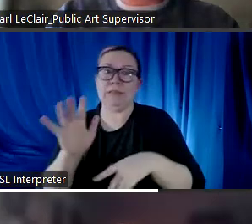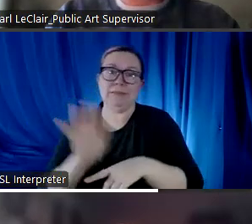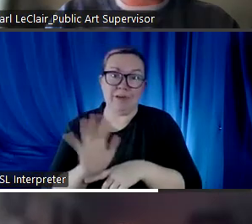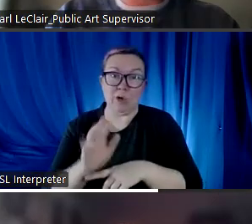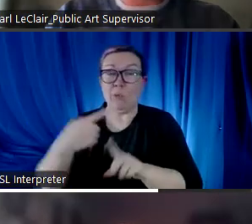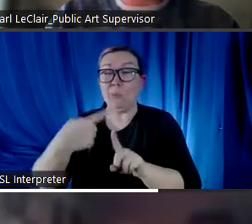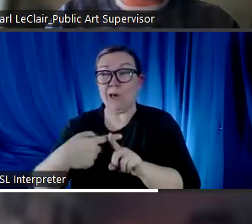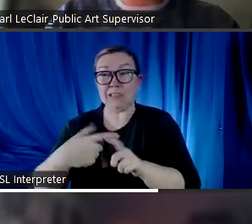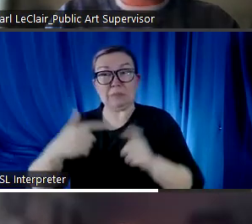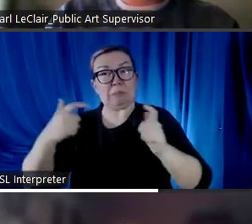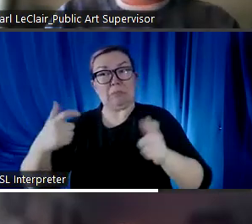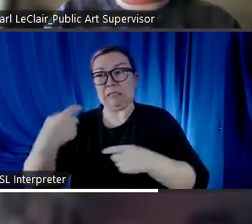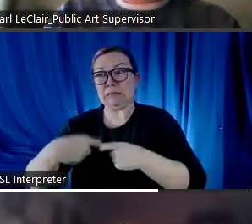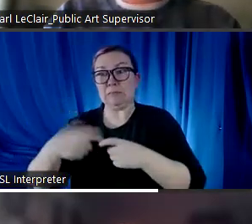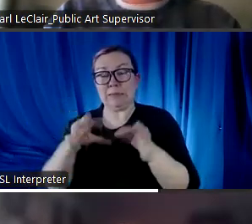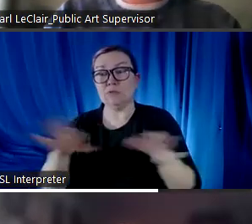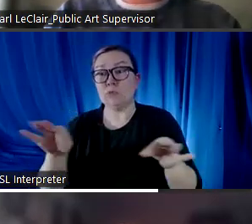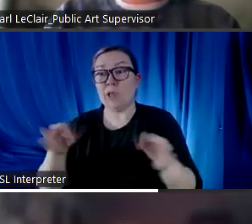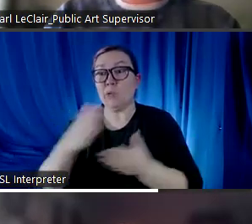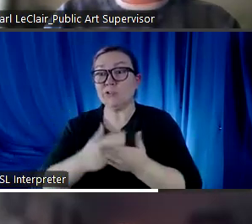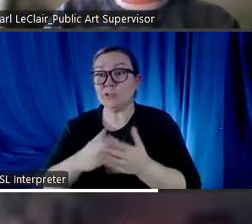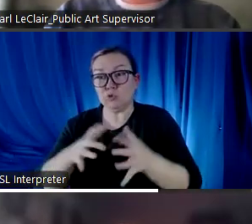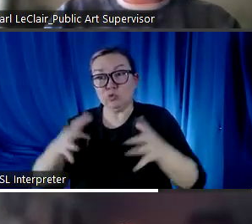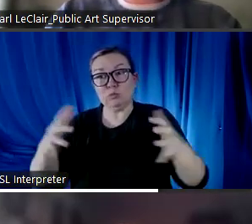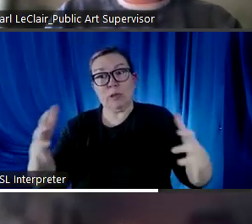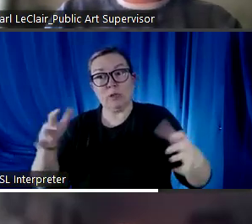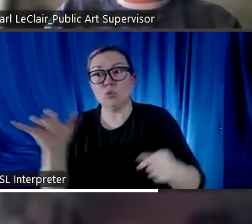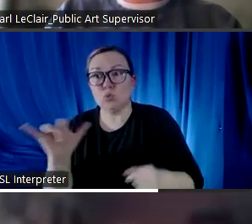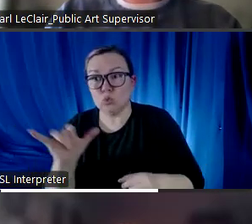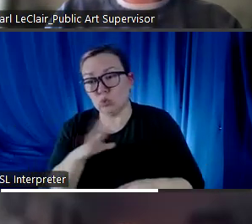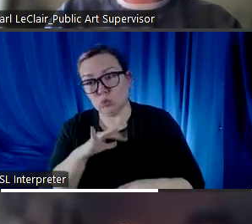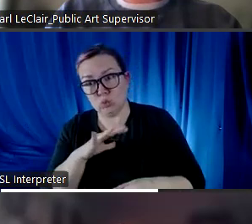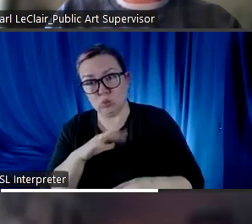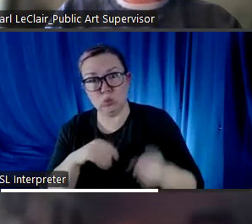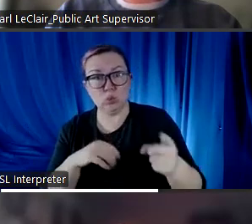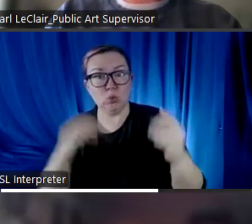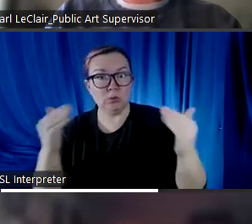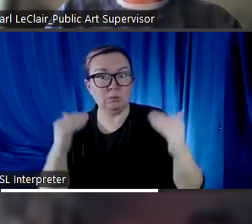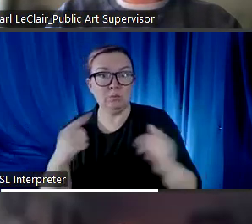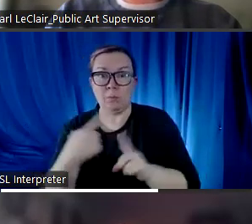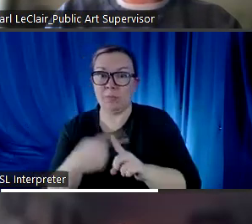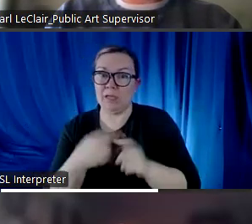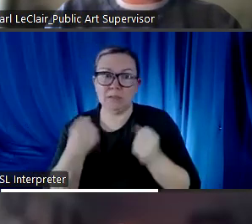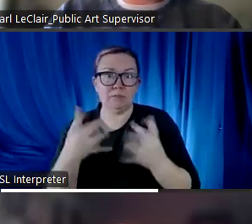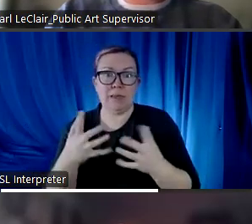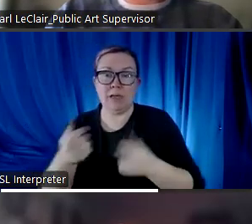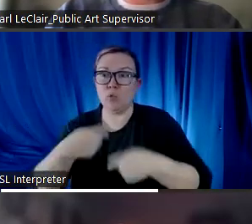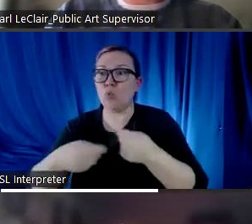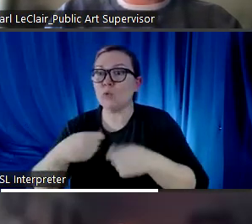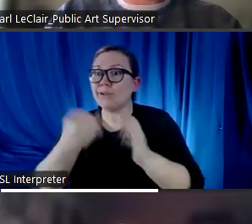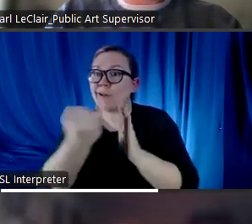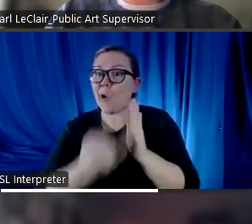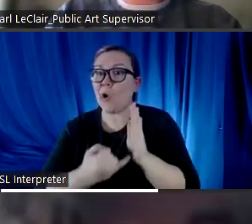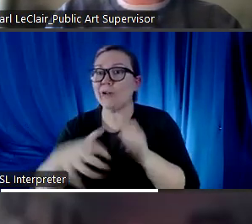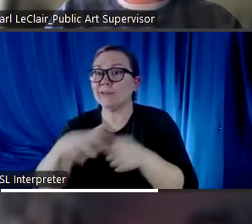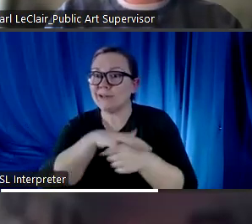language section, which is really cool. They also have a number of rotating artist areas,